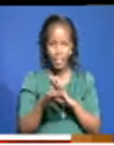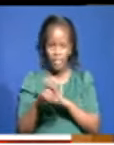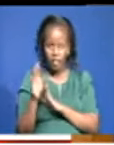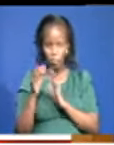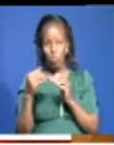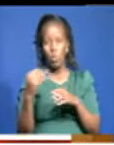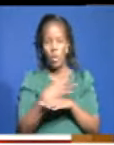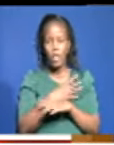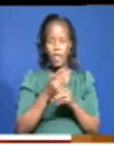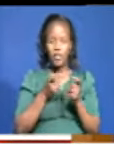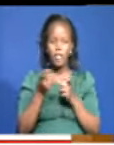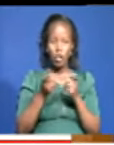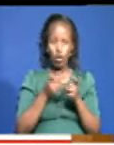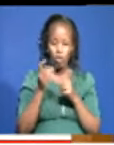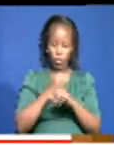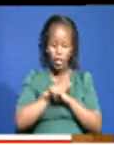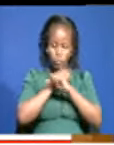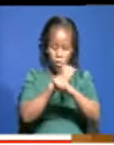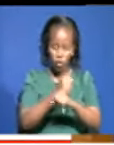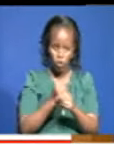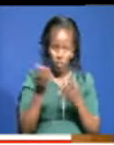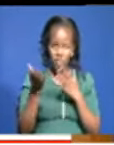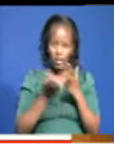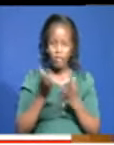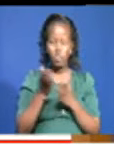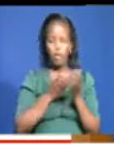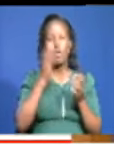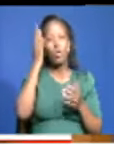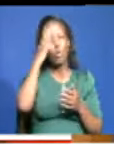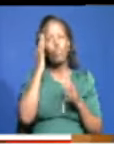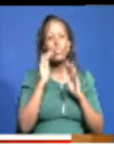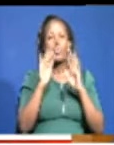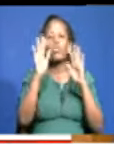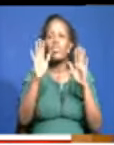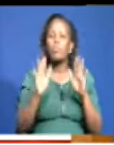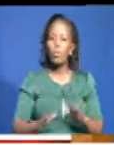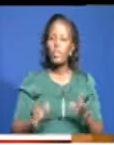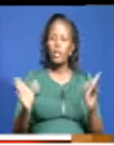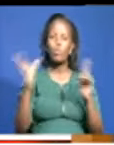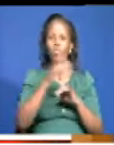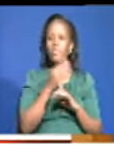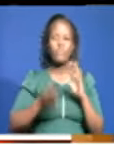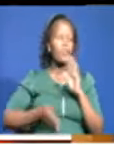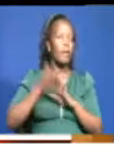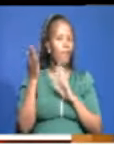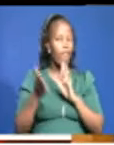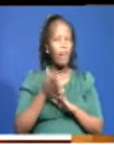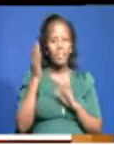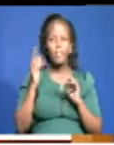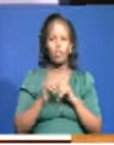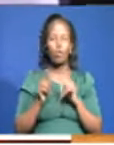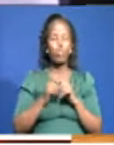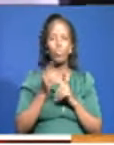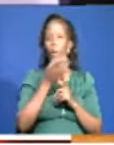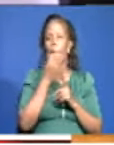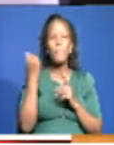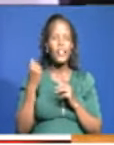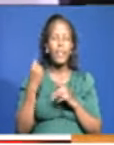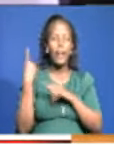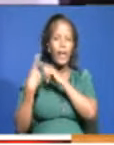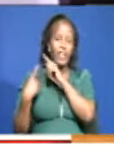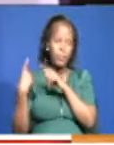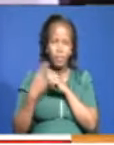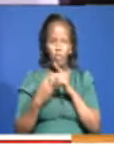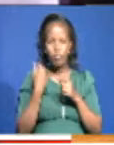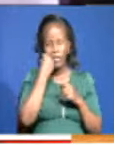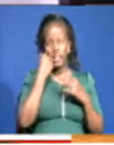services, we realize the importance of delivering faster and earlier diagnosis and better experiences for our patients. This